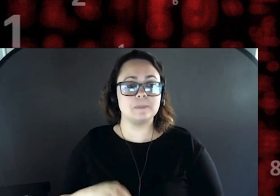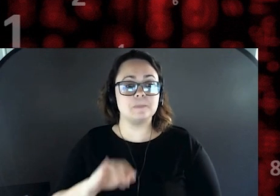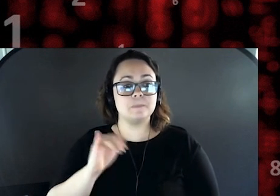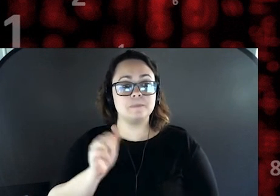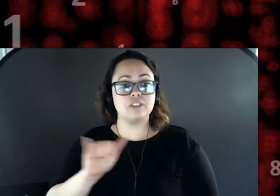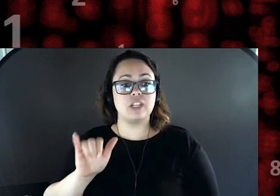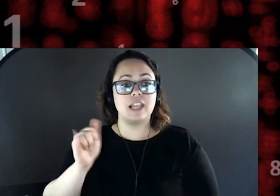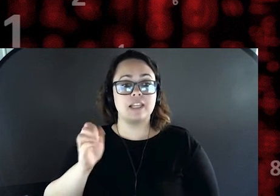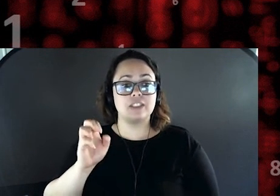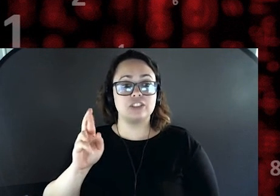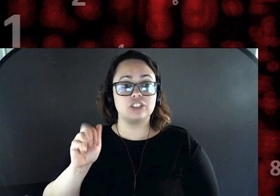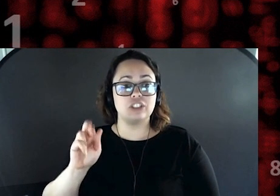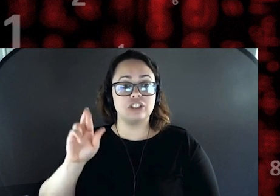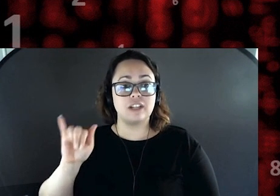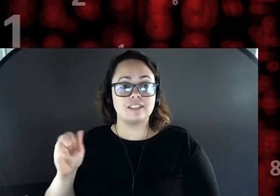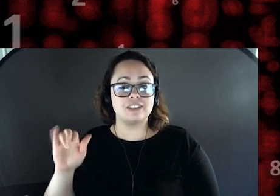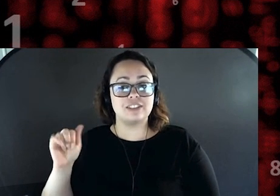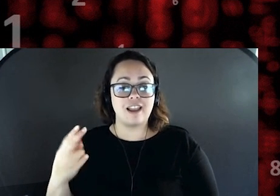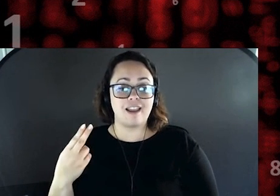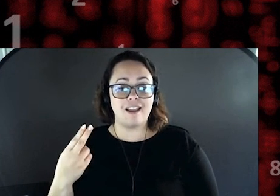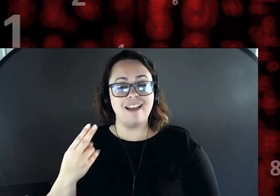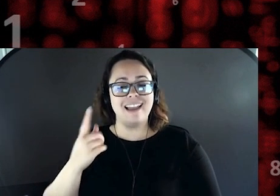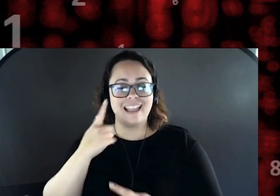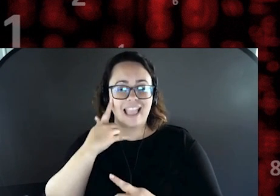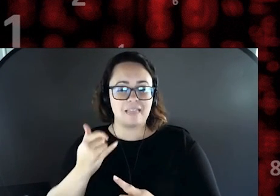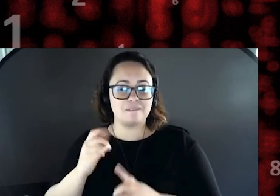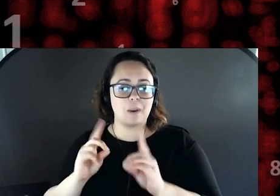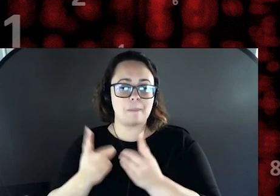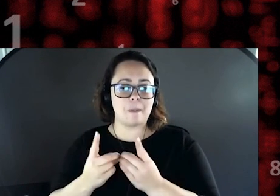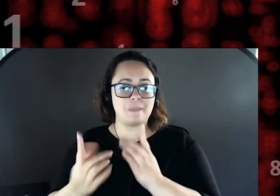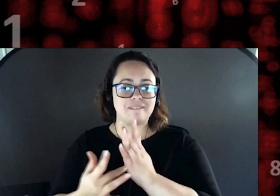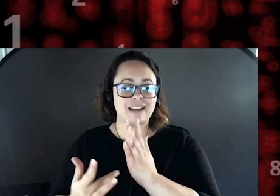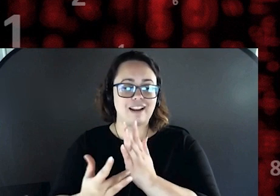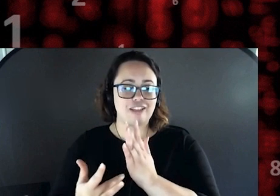From the California Department of Technology, Jay Ja'araha.